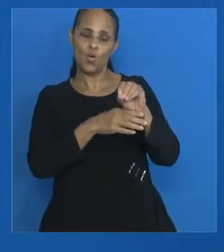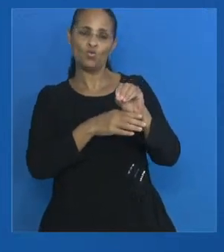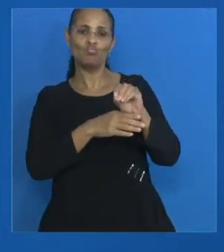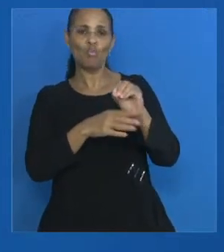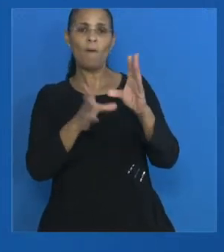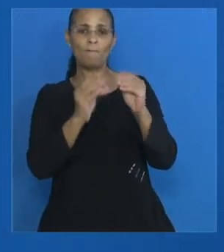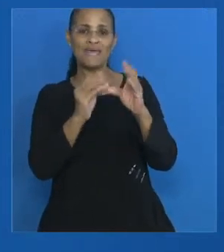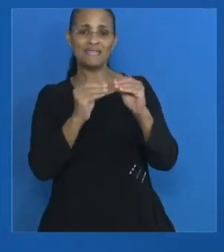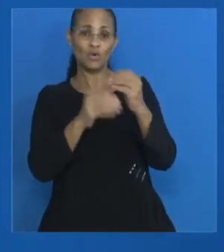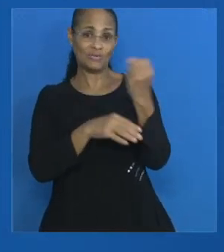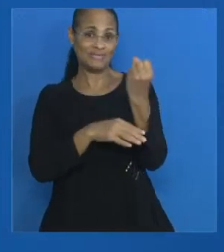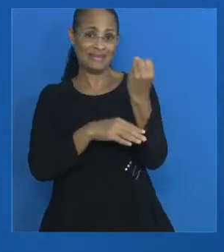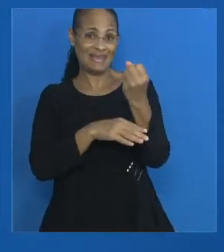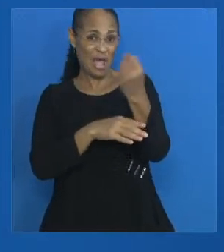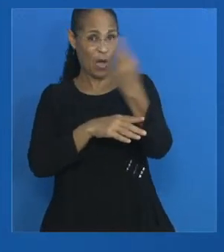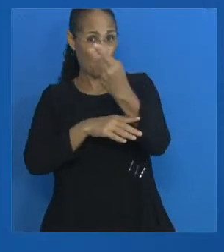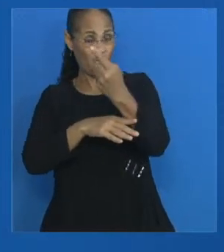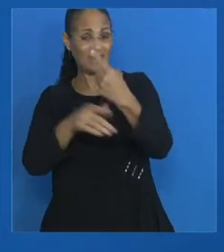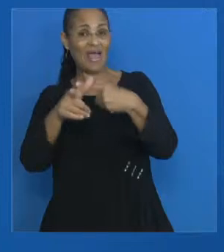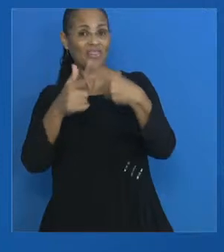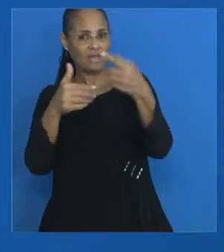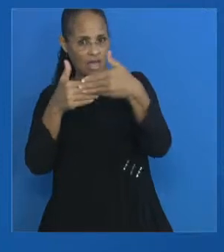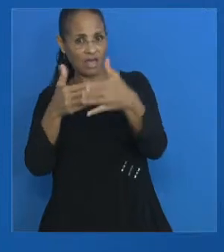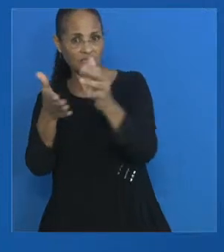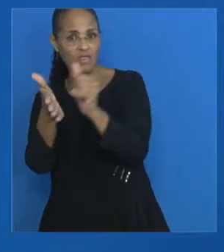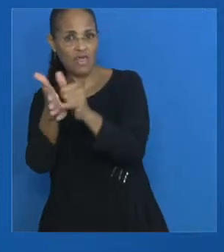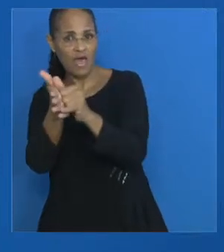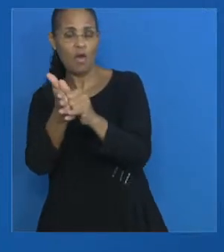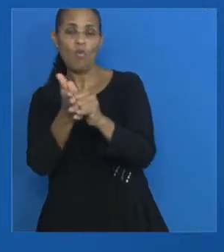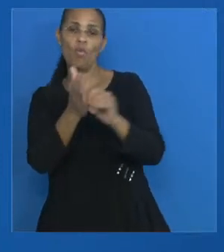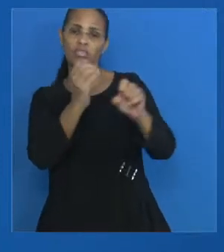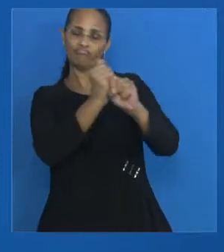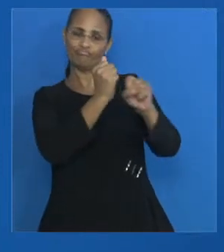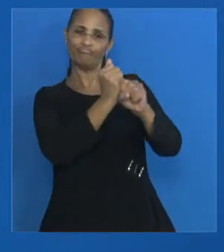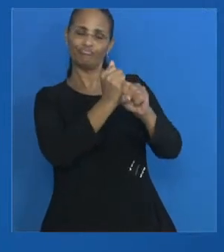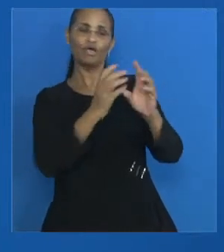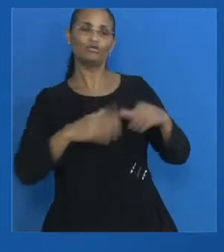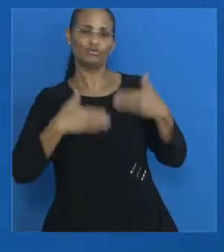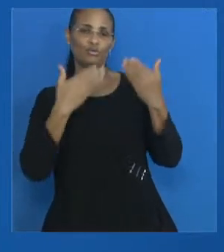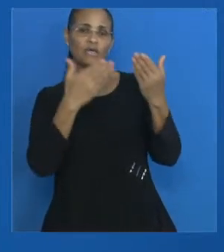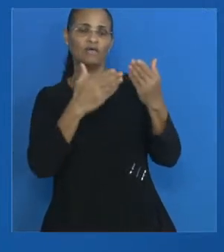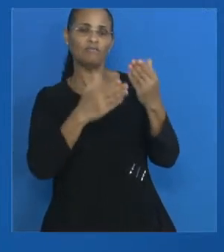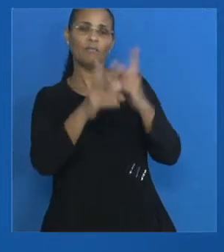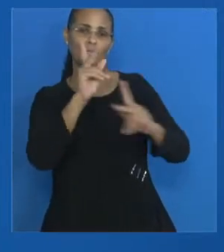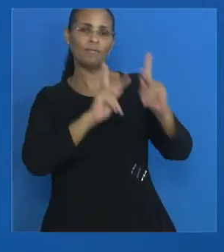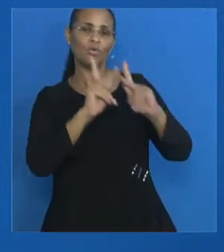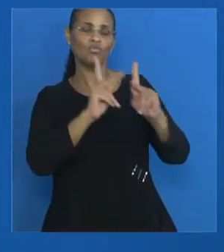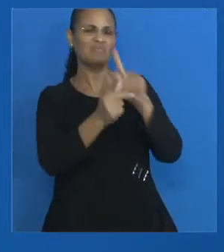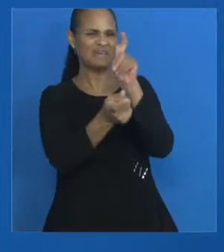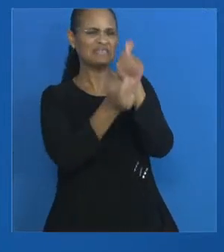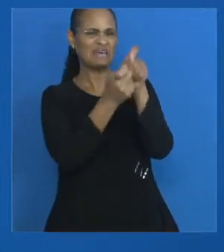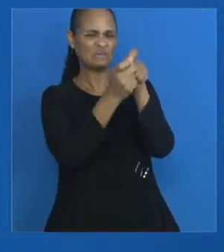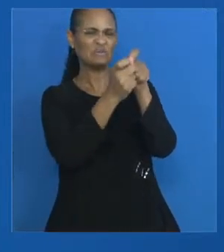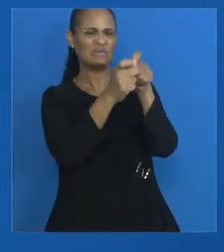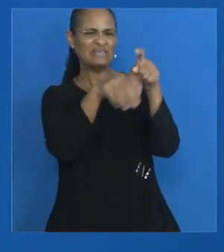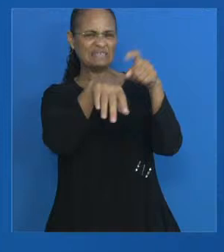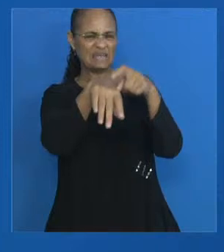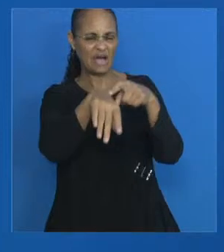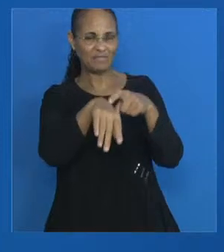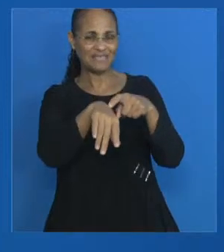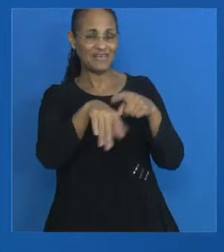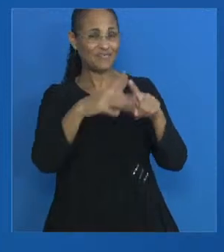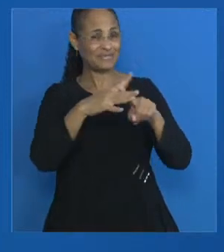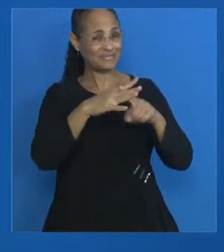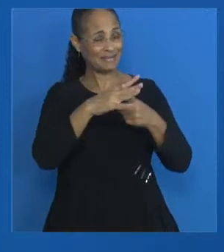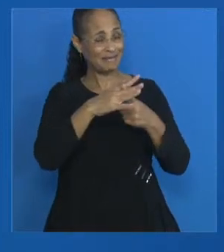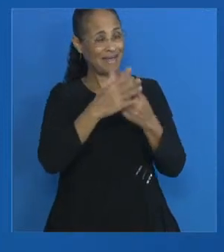p.m. and that will be followed as soon as we can with a press conference to give the public the most accurate timings. If we start putting timings